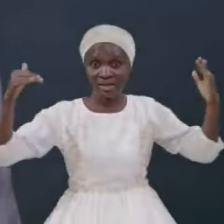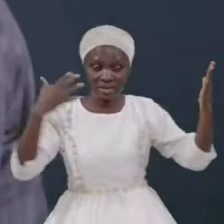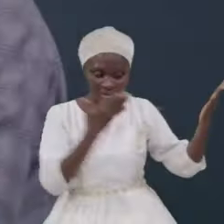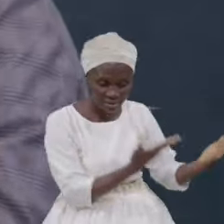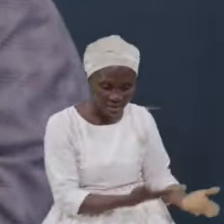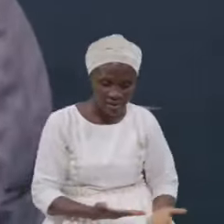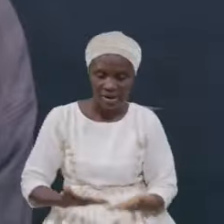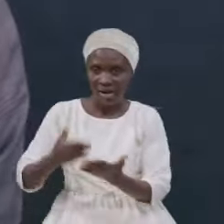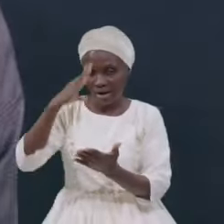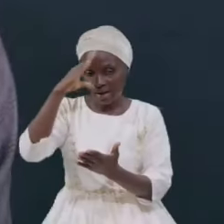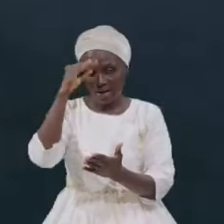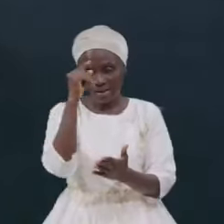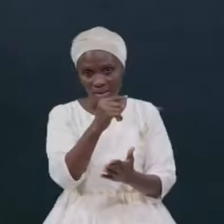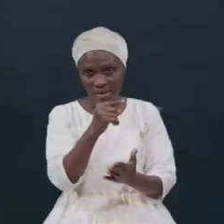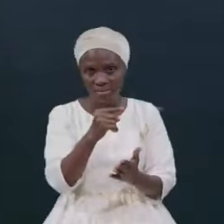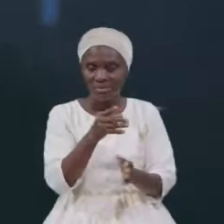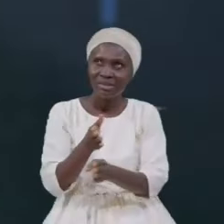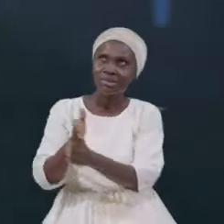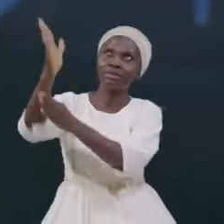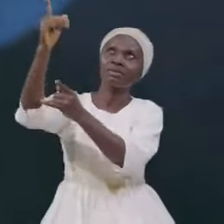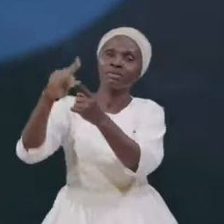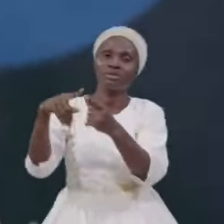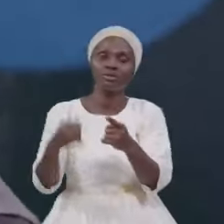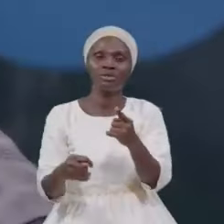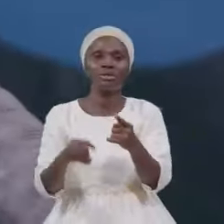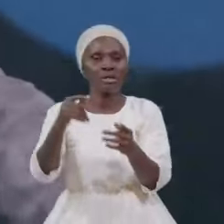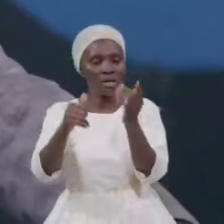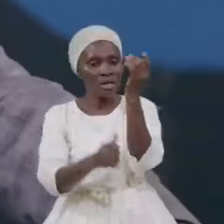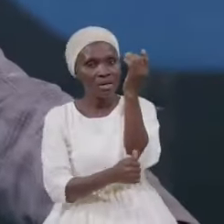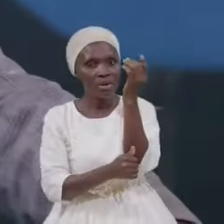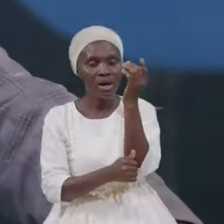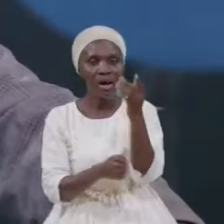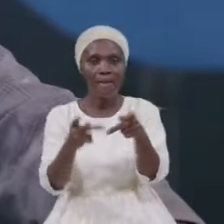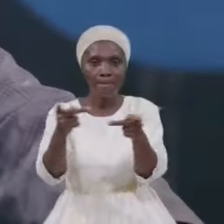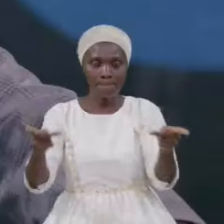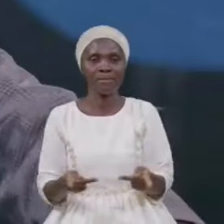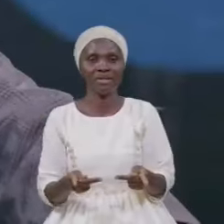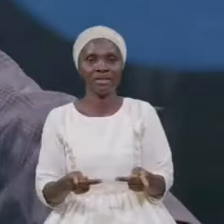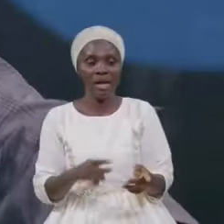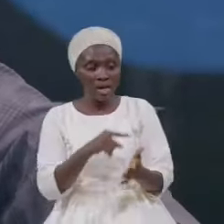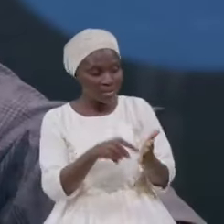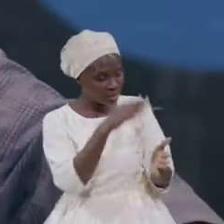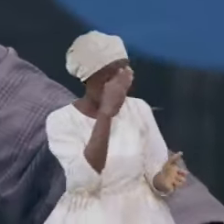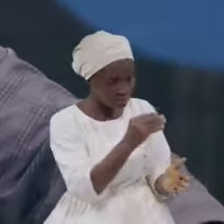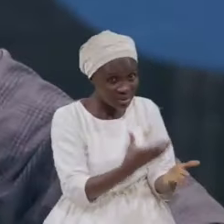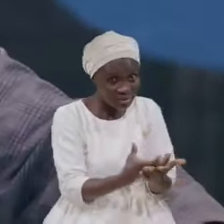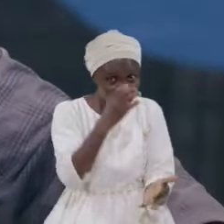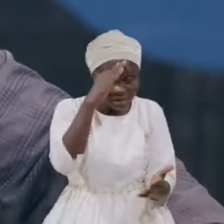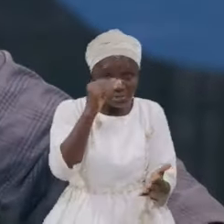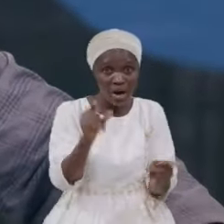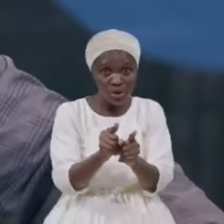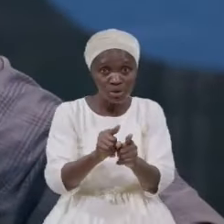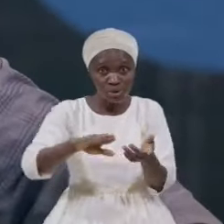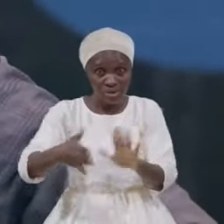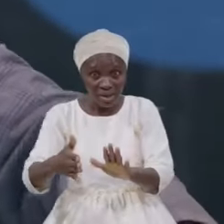man died also, and his body was buried that same moment. That